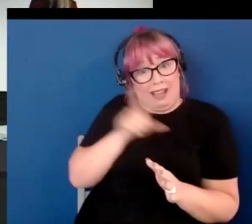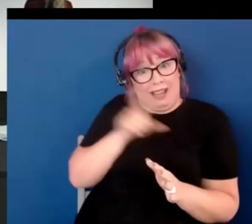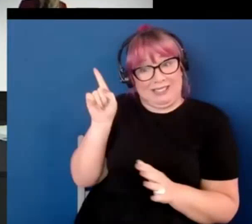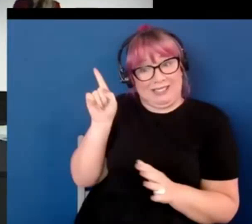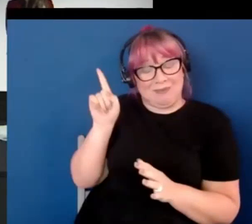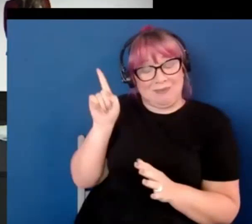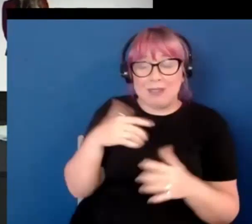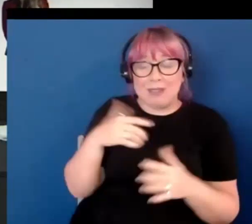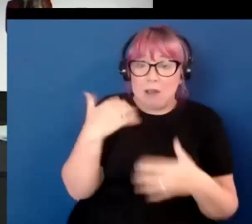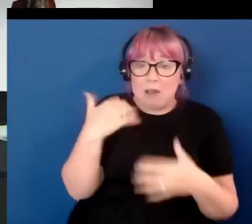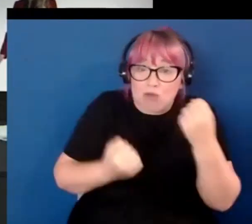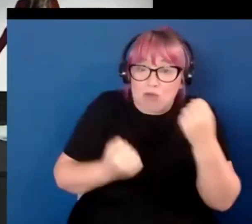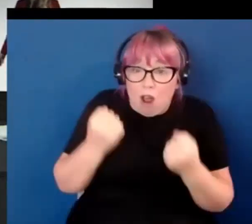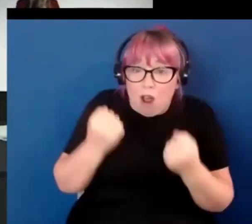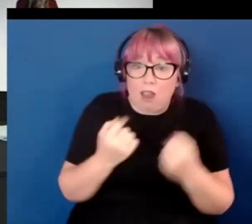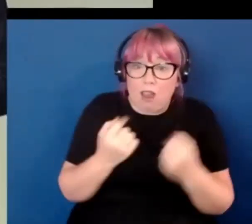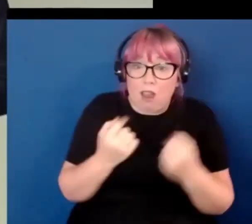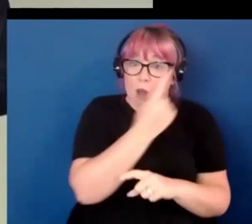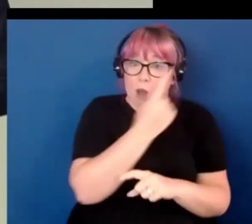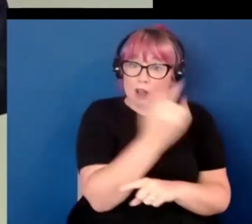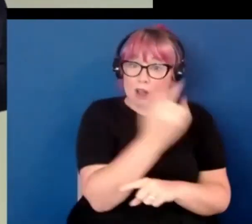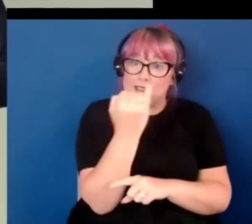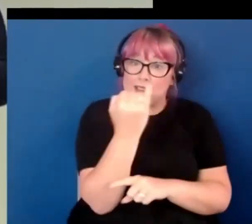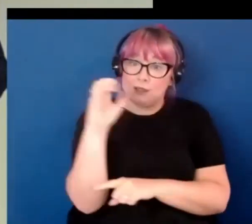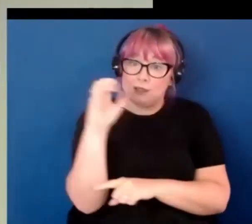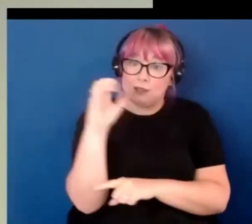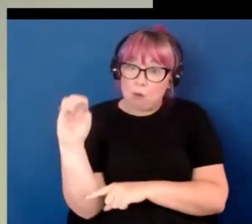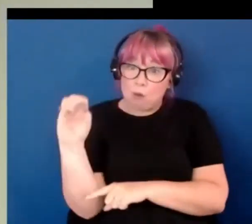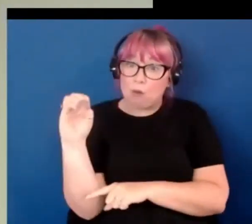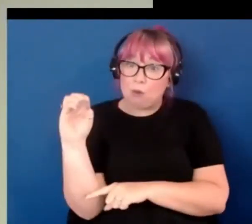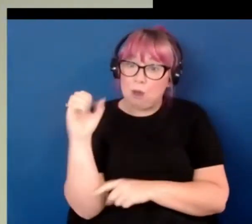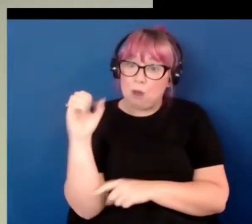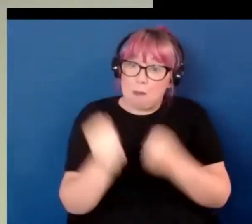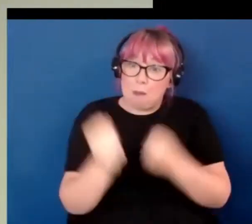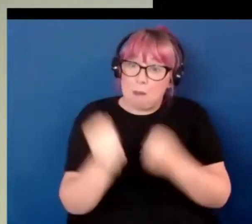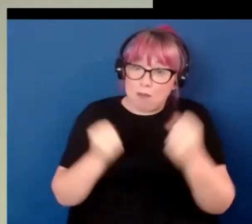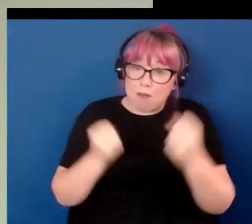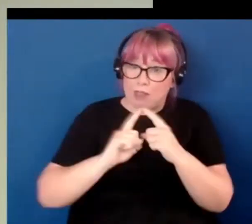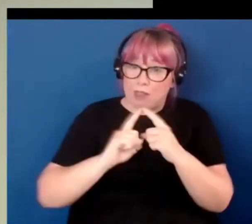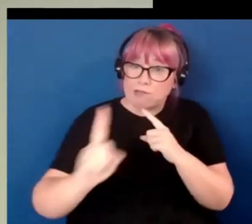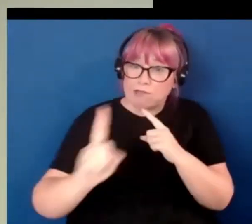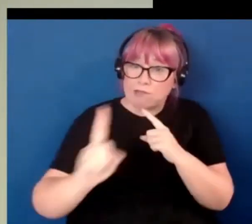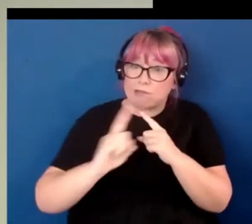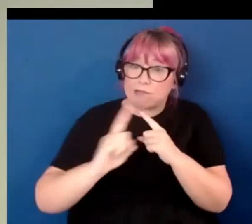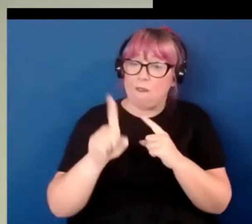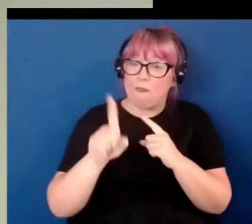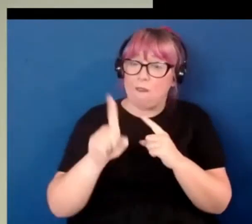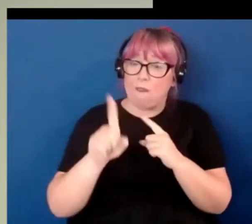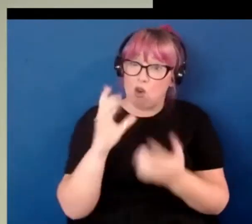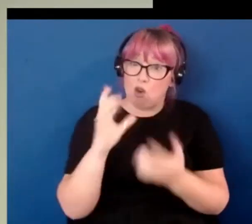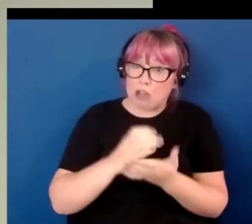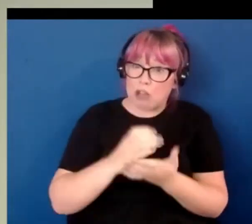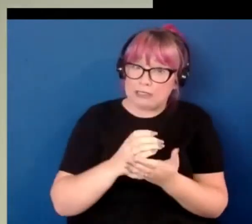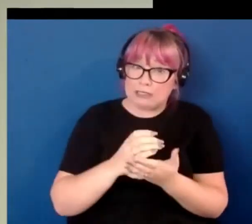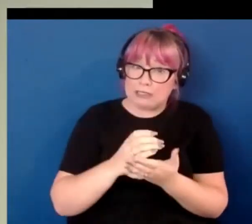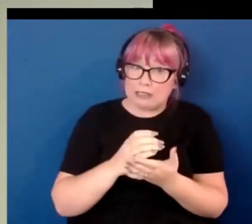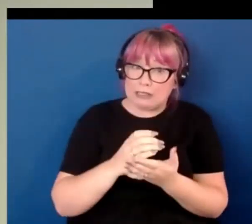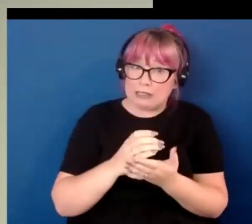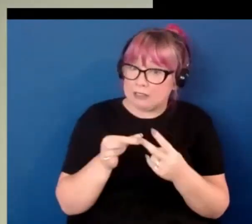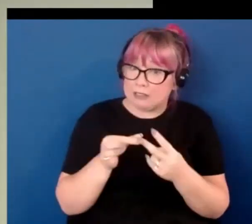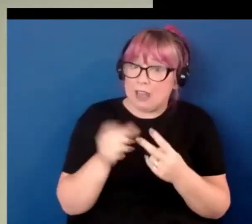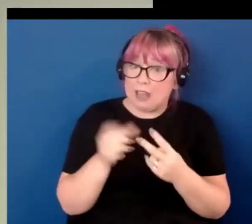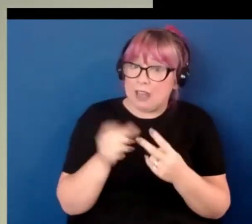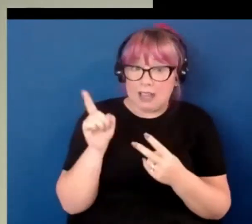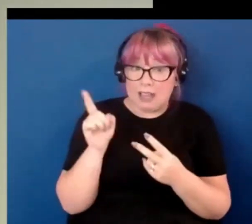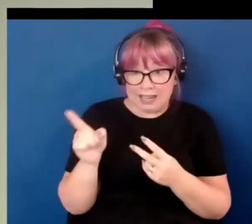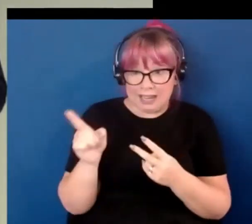160 marathons for charity. But that's not just why I respect him so much. Pete is a councillor, and